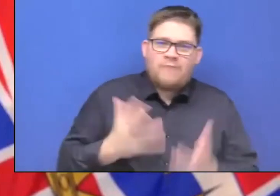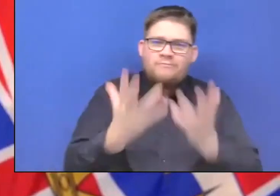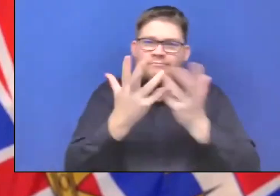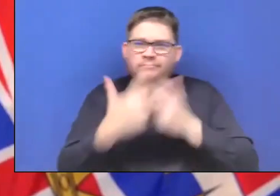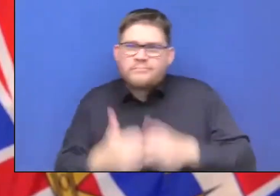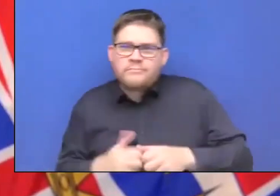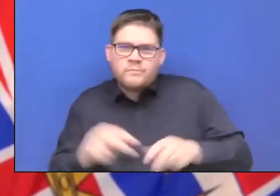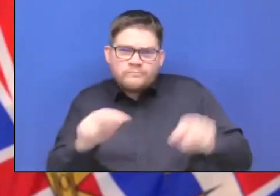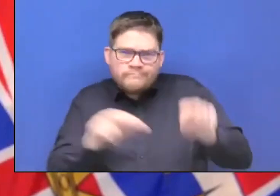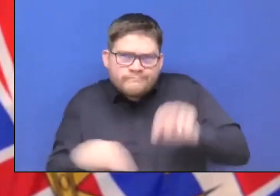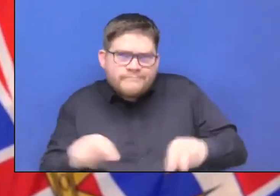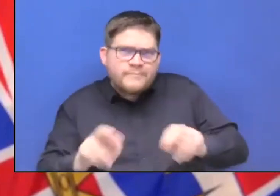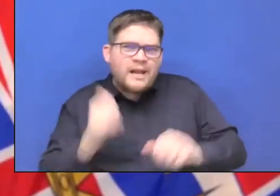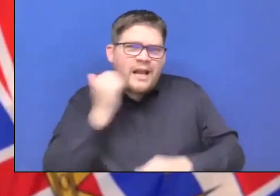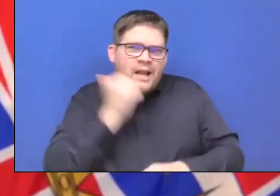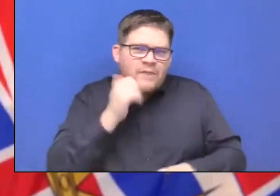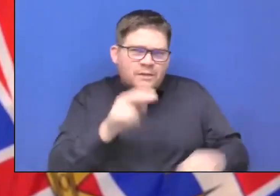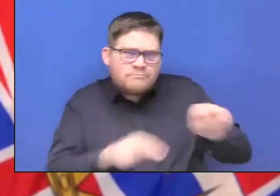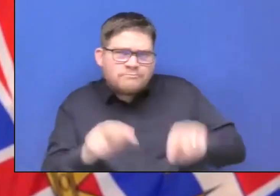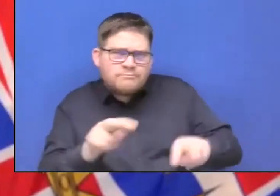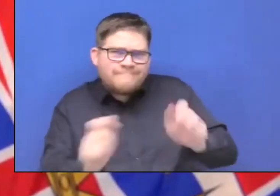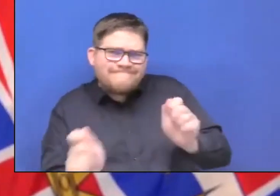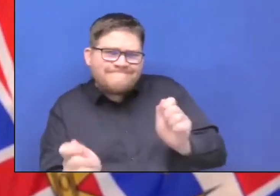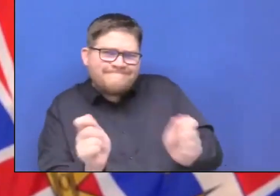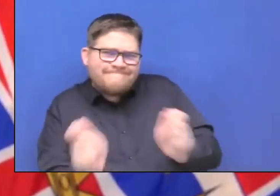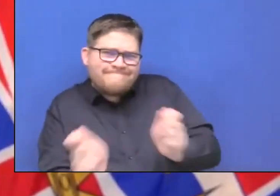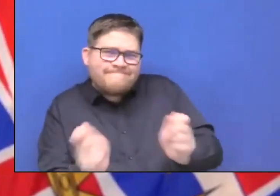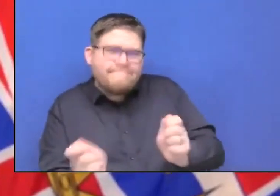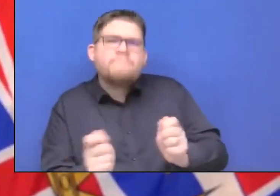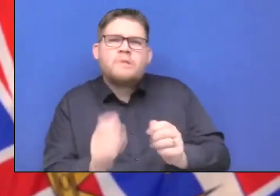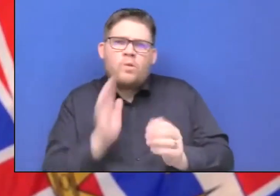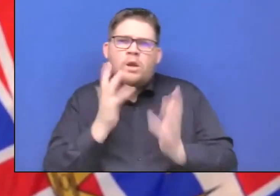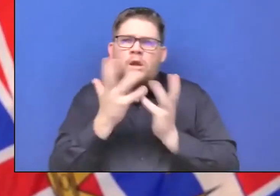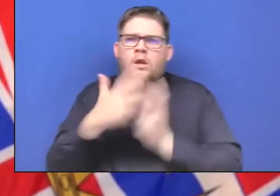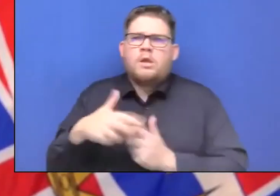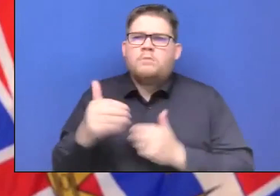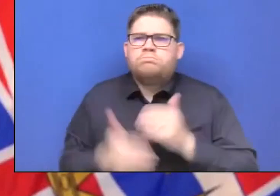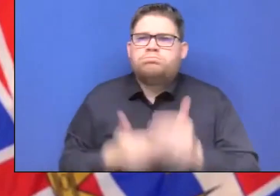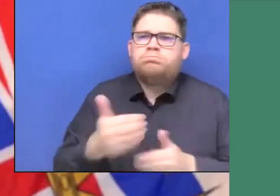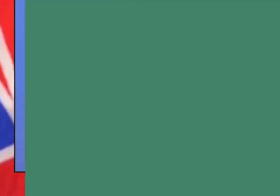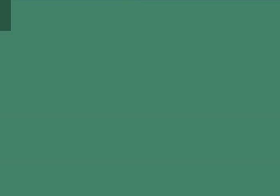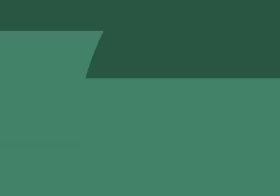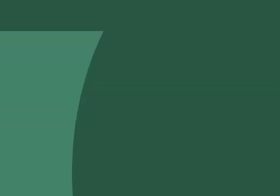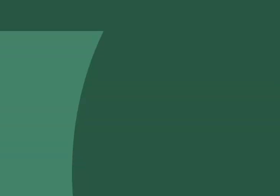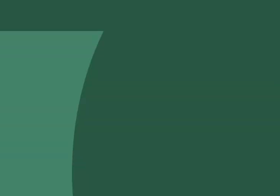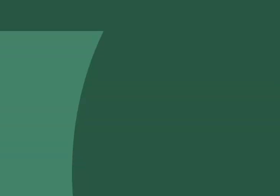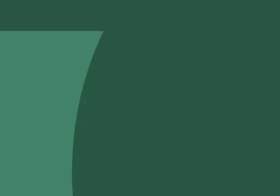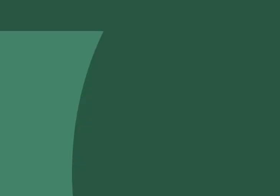make sure we're able to fill our clinics and that we're getting people in the right order at the right interval.